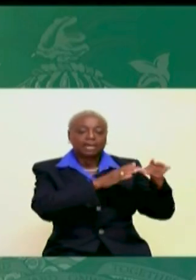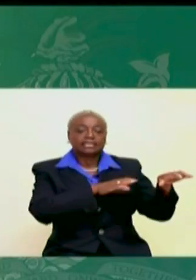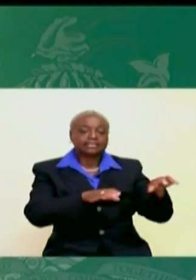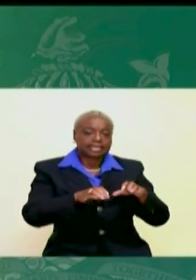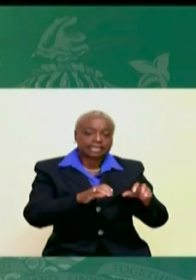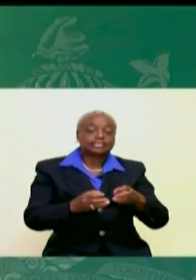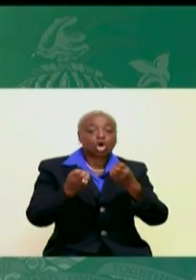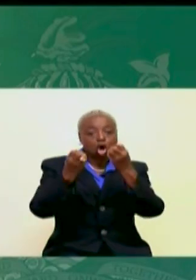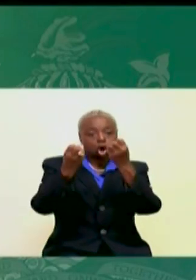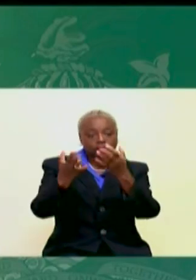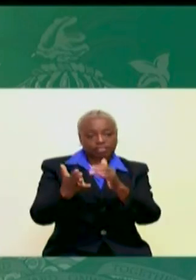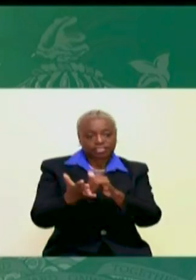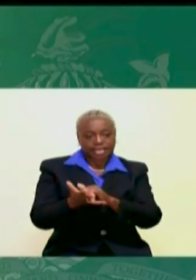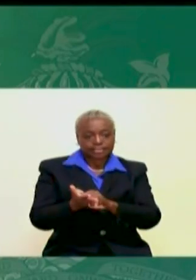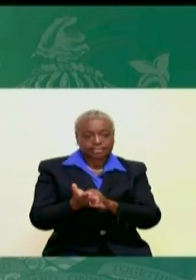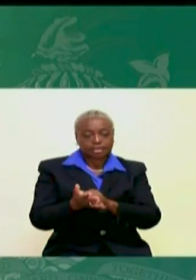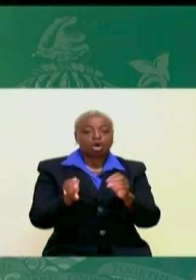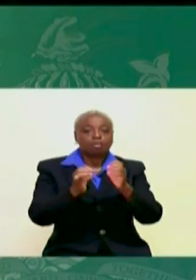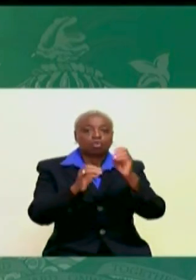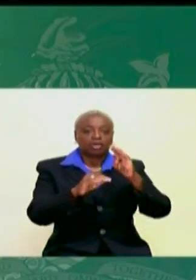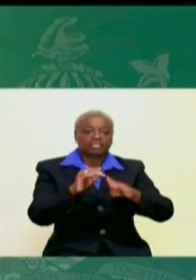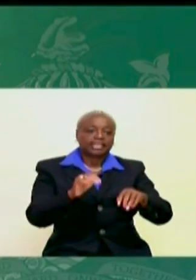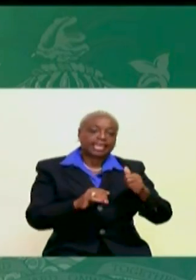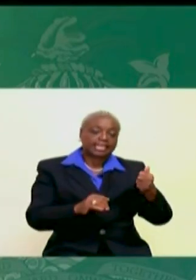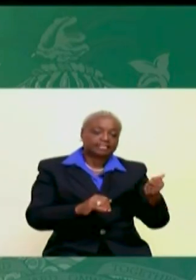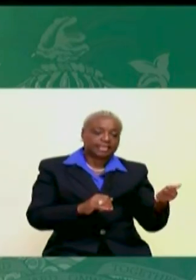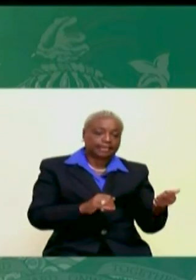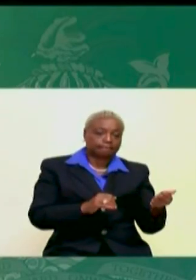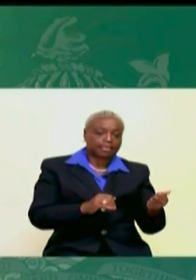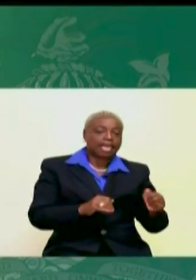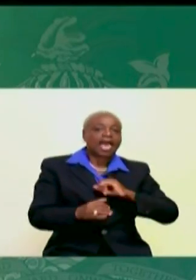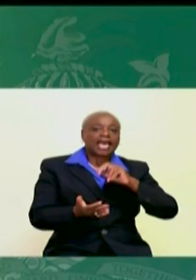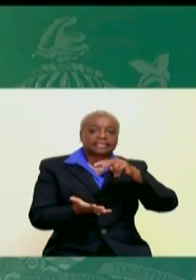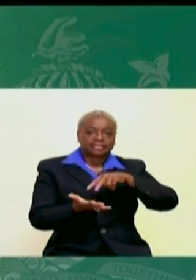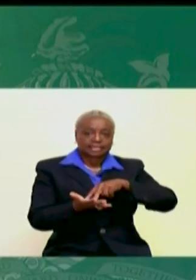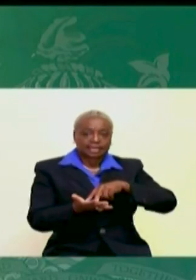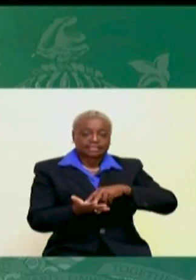potential more than anything else. And so I stand by the